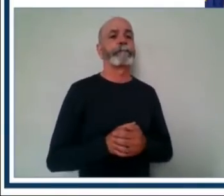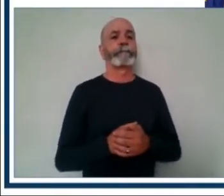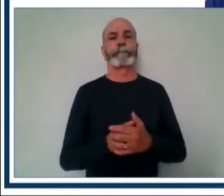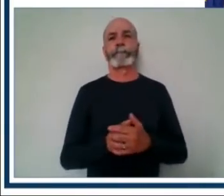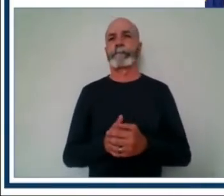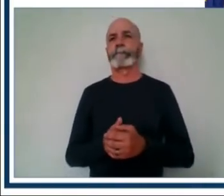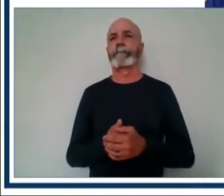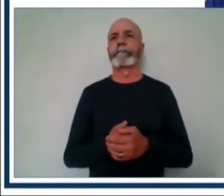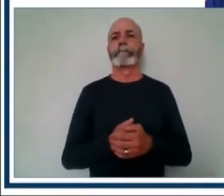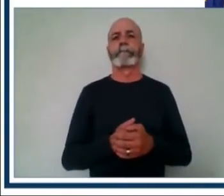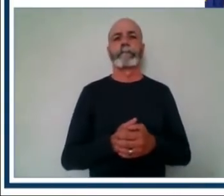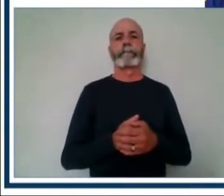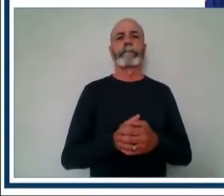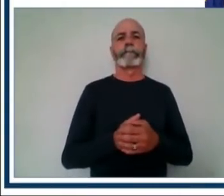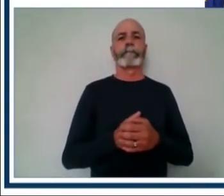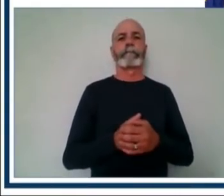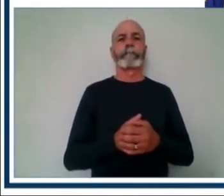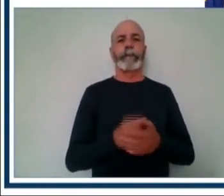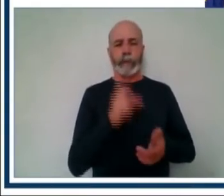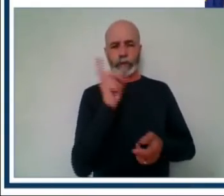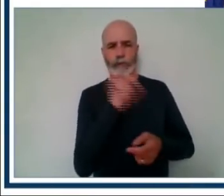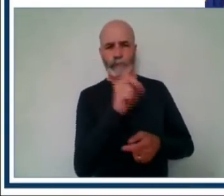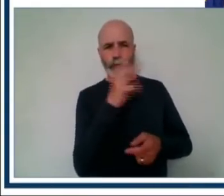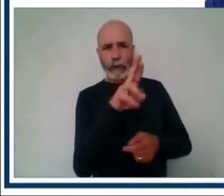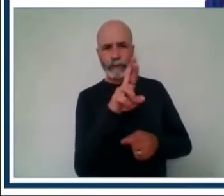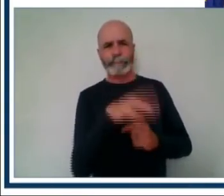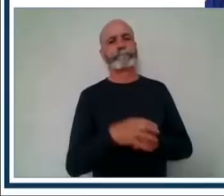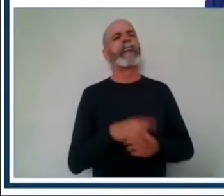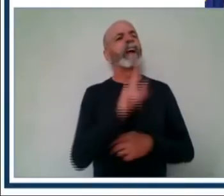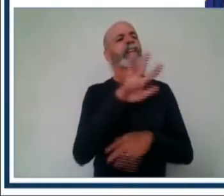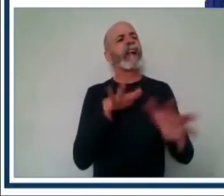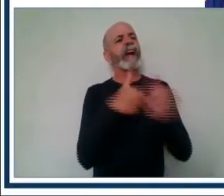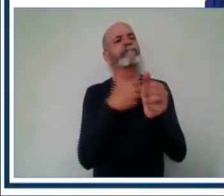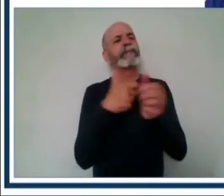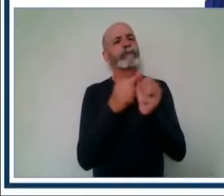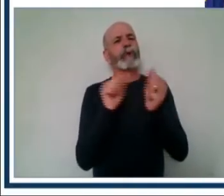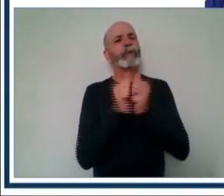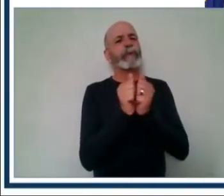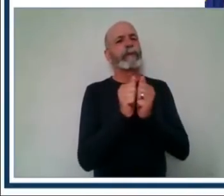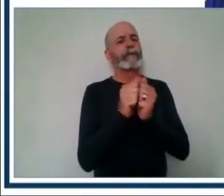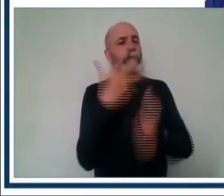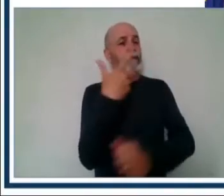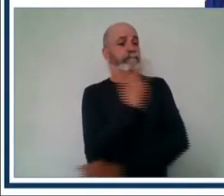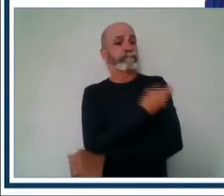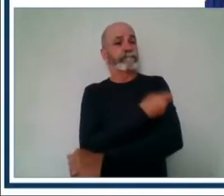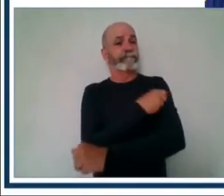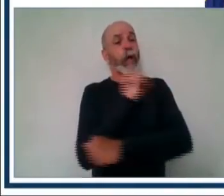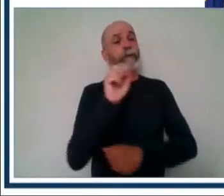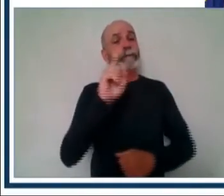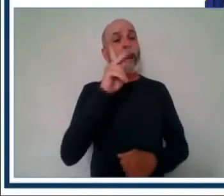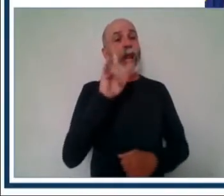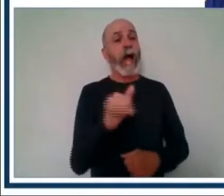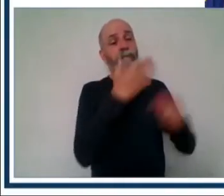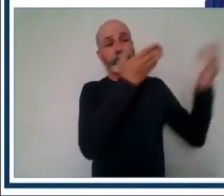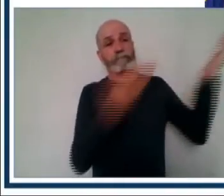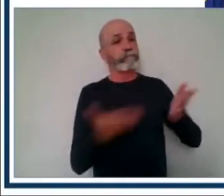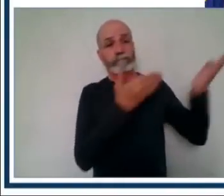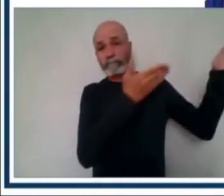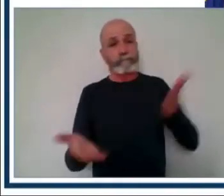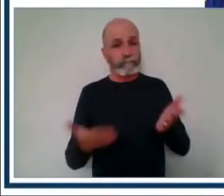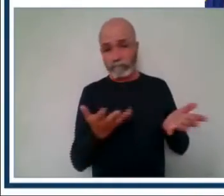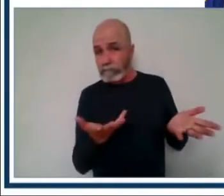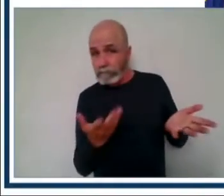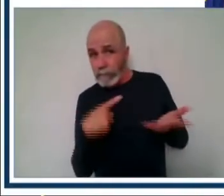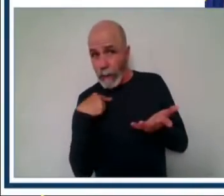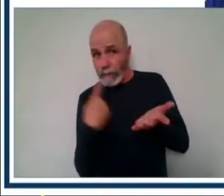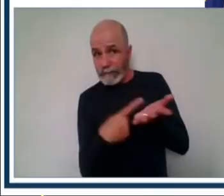and are you still committed to making sure that every Nova Scotian have their first shot before the end of June? We'll